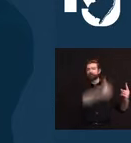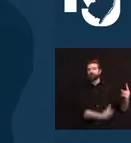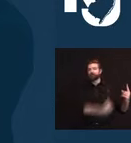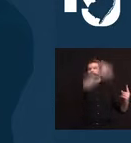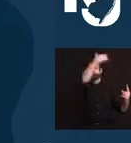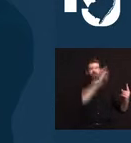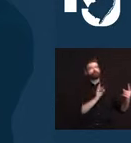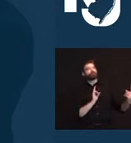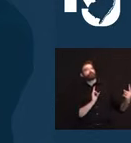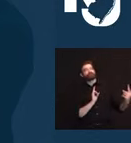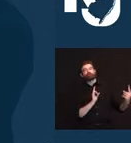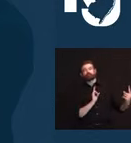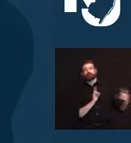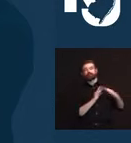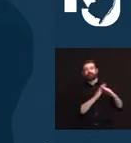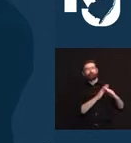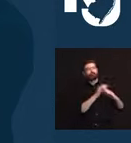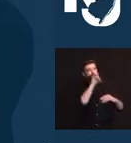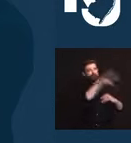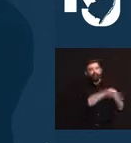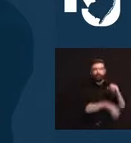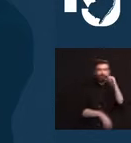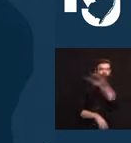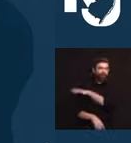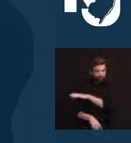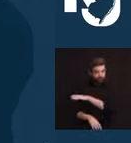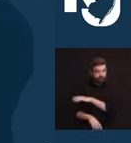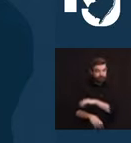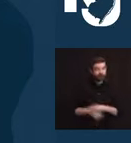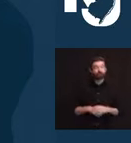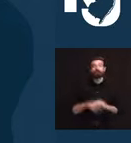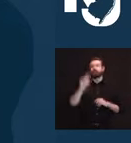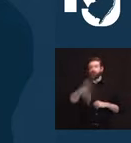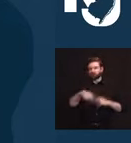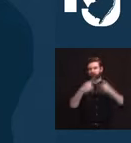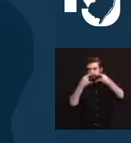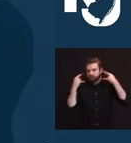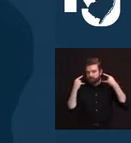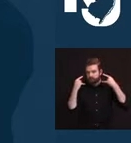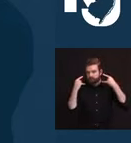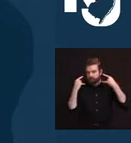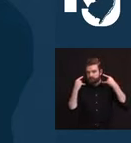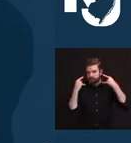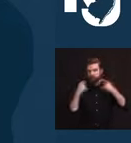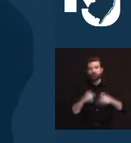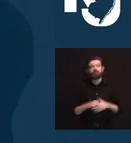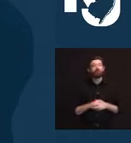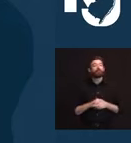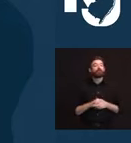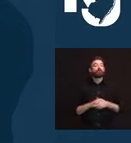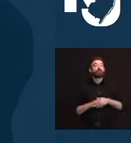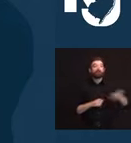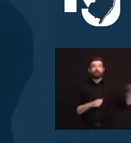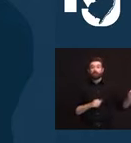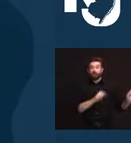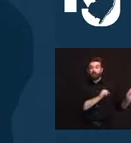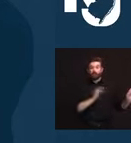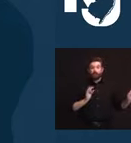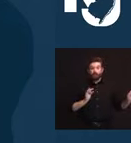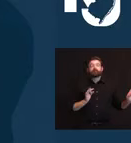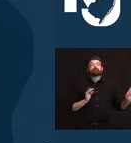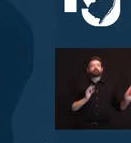services must not only wear a mask, but also utilize a face shield, goggles, or table shield to provide additional